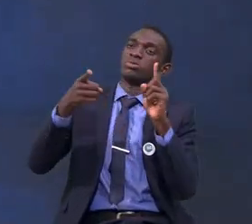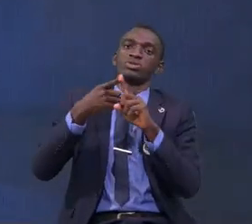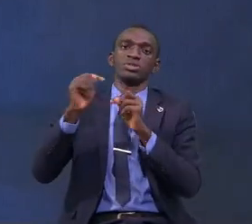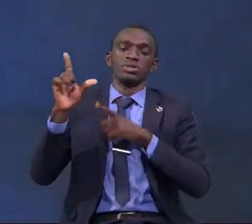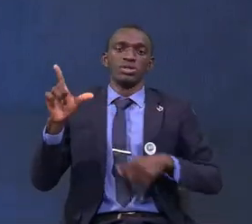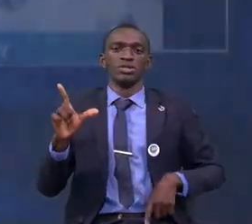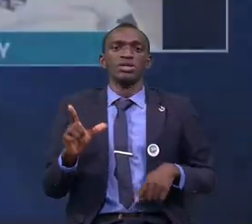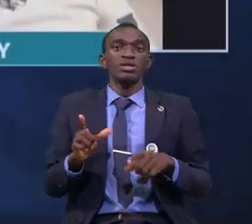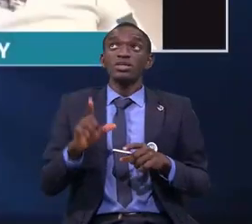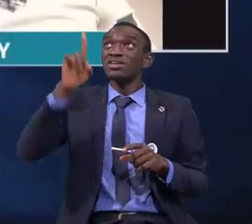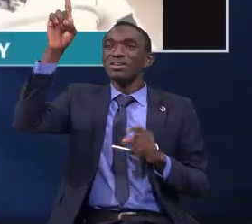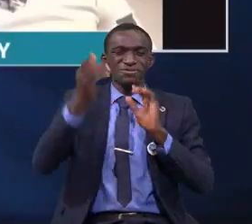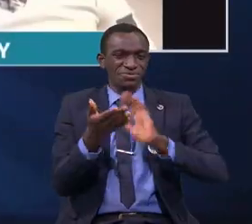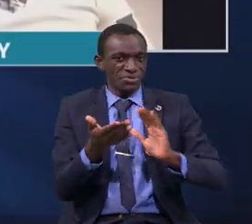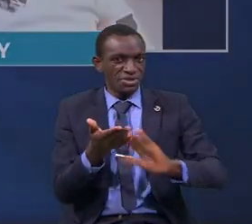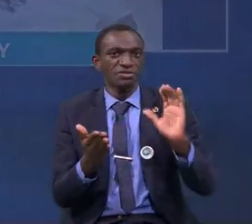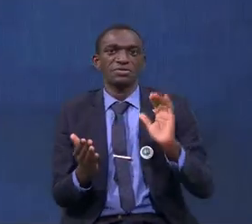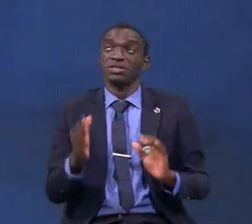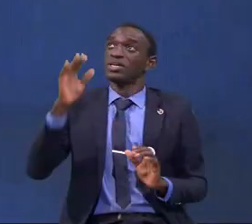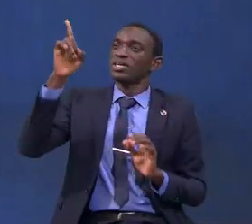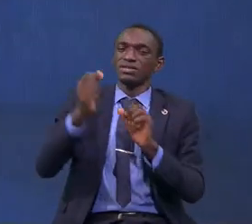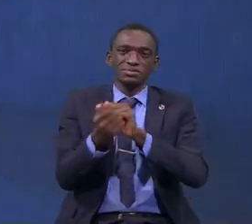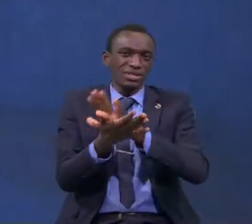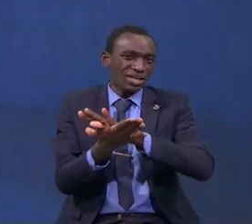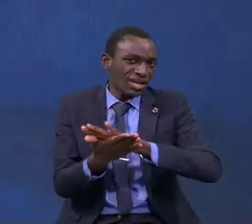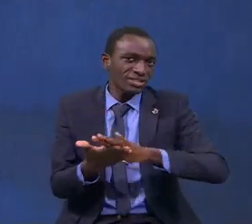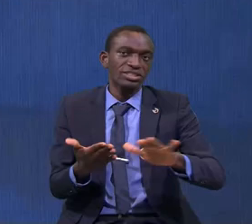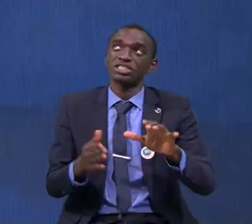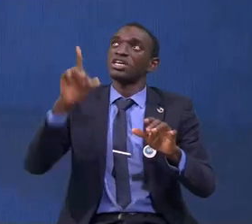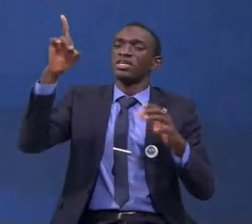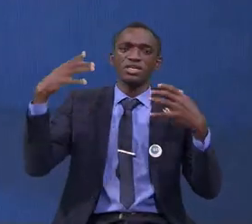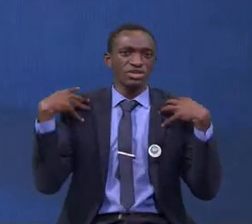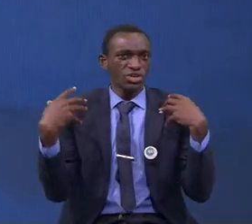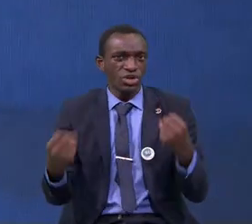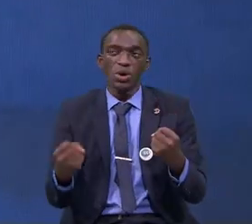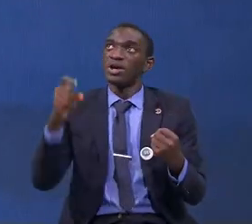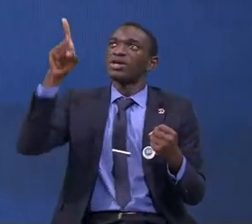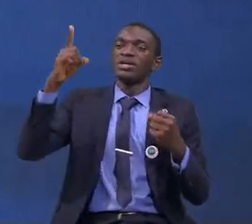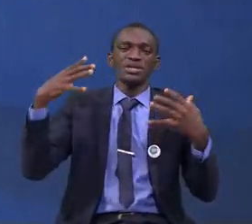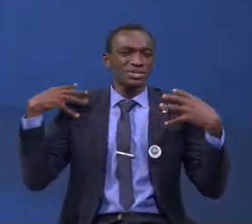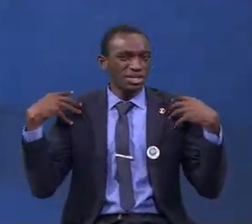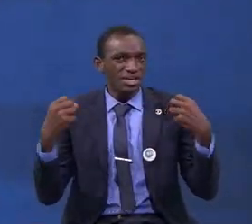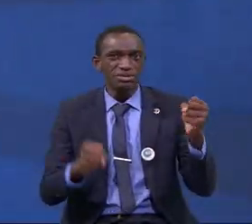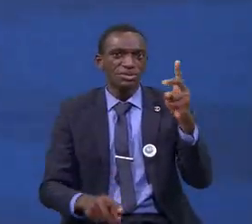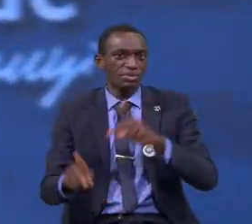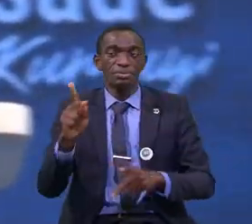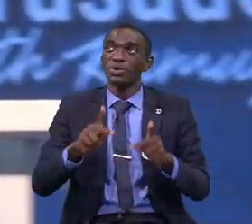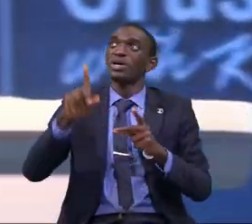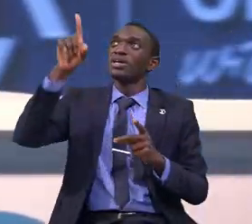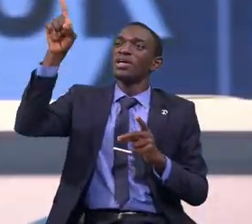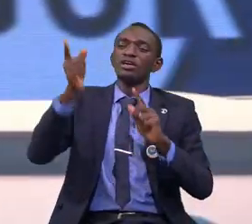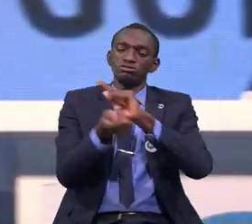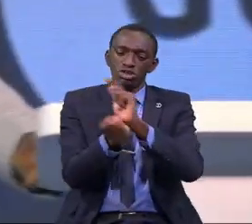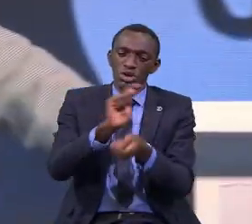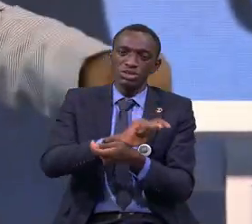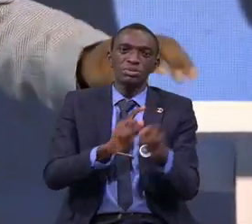He forgives. He cleanses. He cures. He heals. He turns